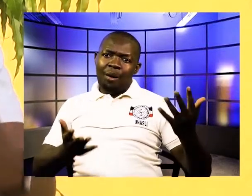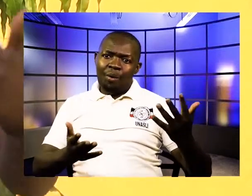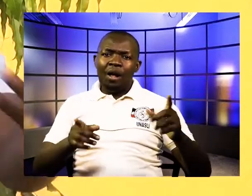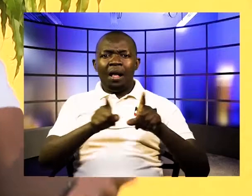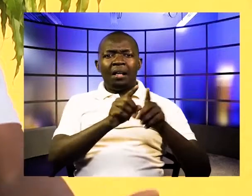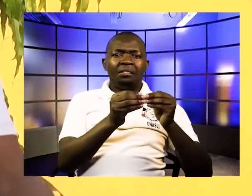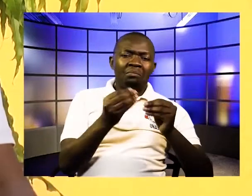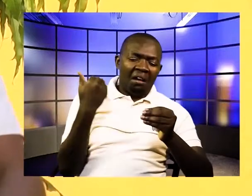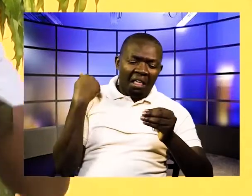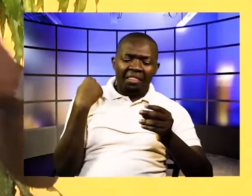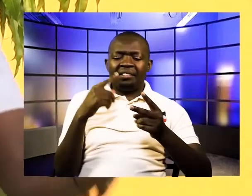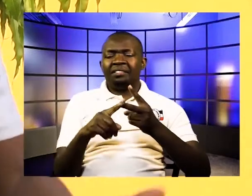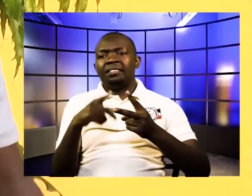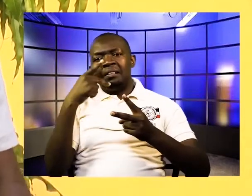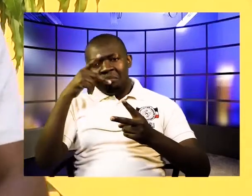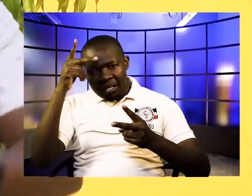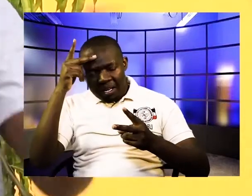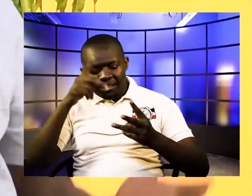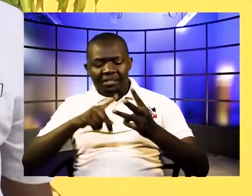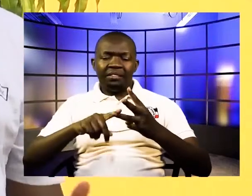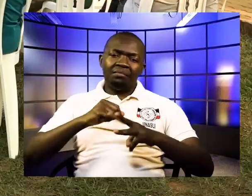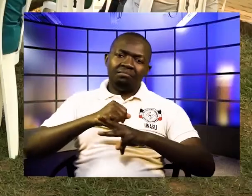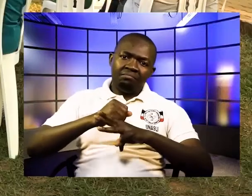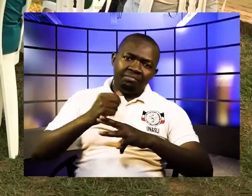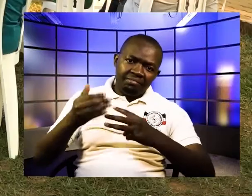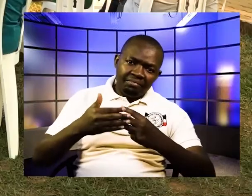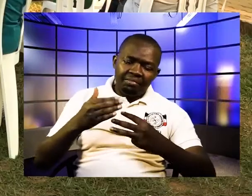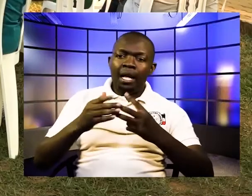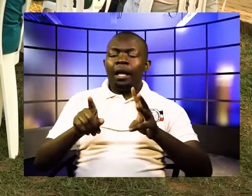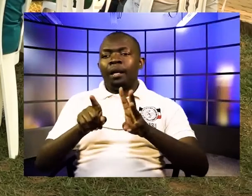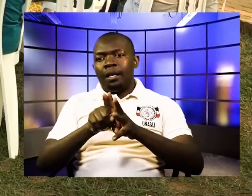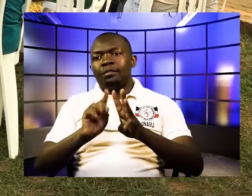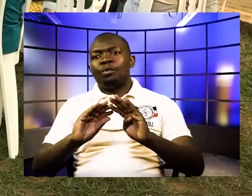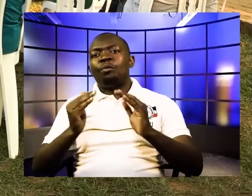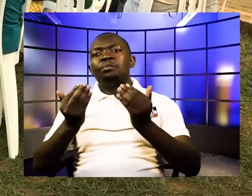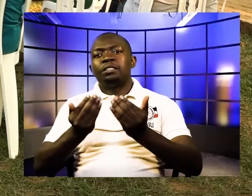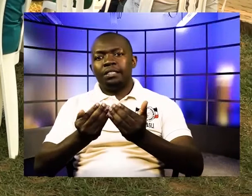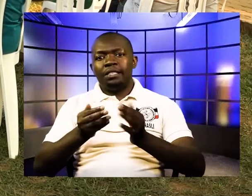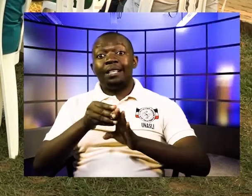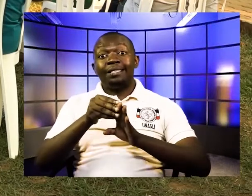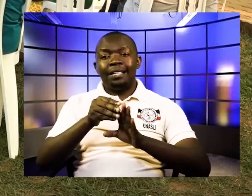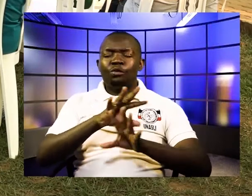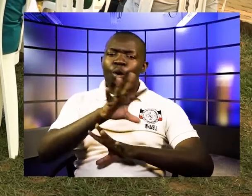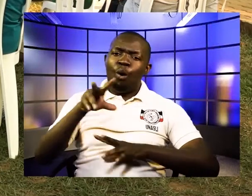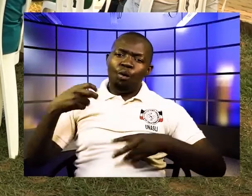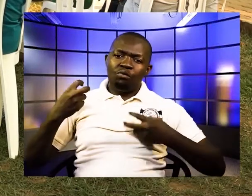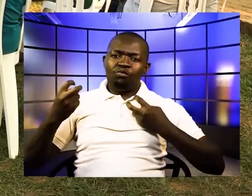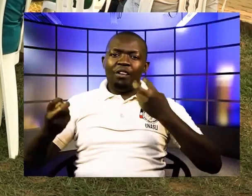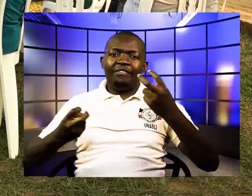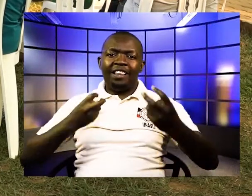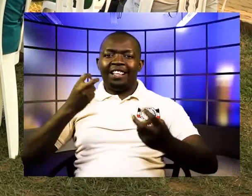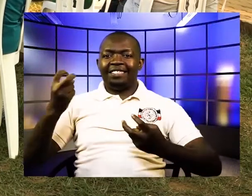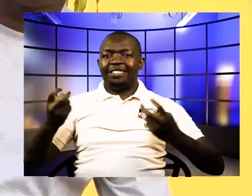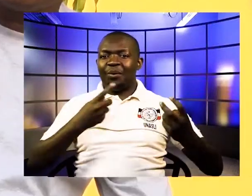brothers, as parents, as guardians, and as community leaders or travelers who are here. And the other thing